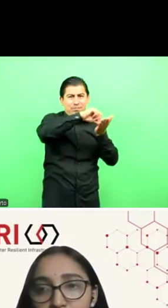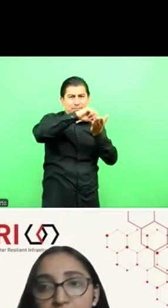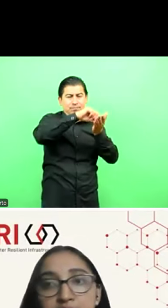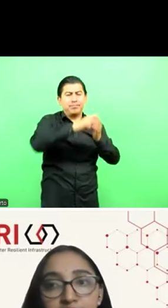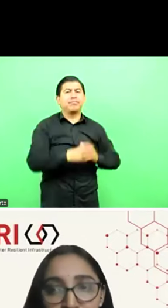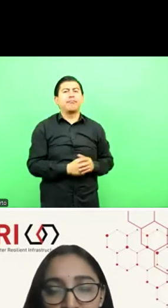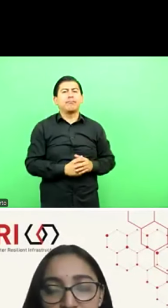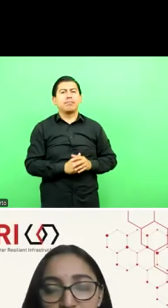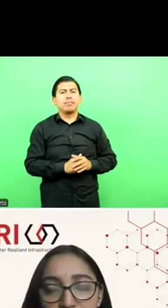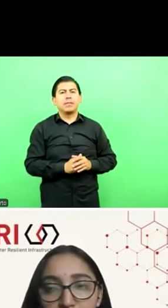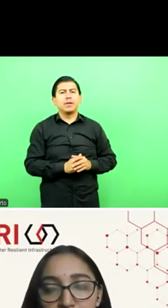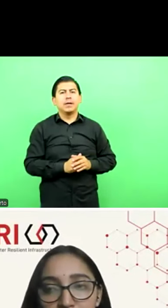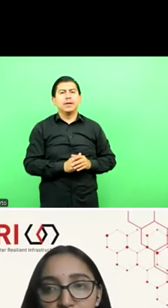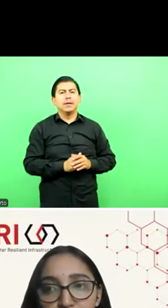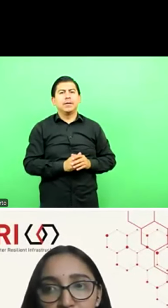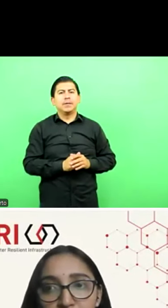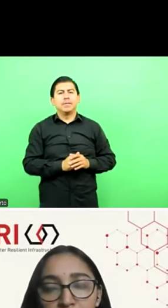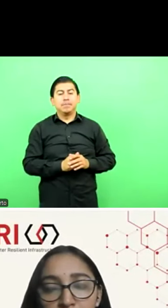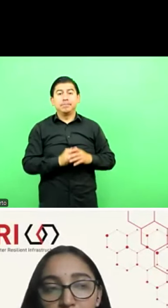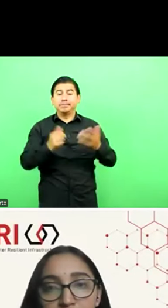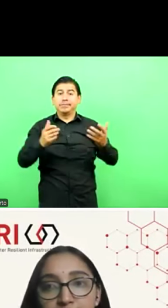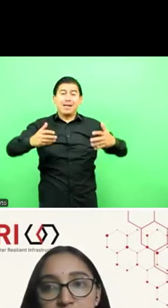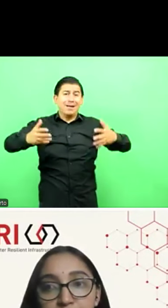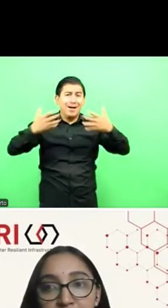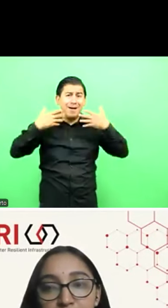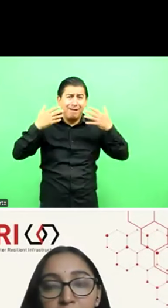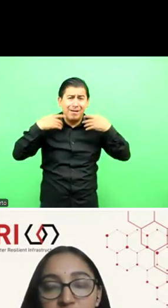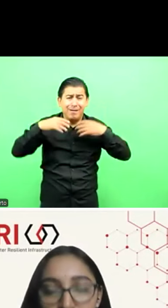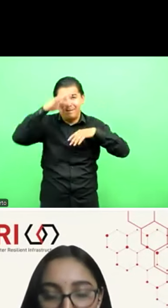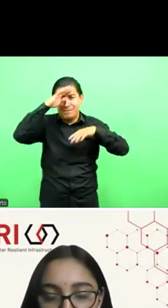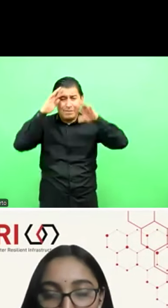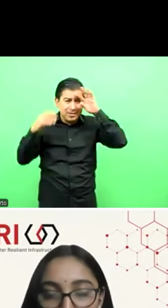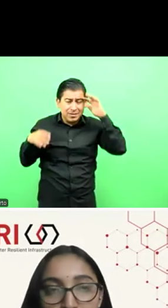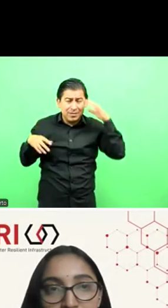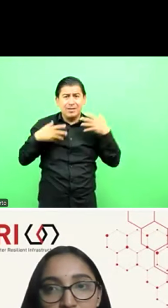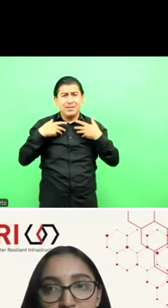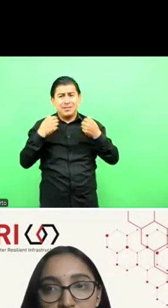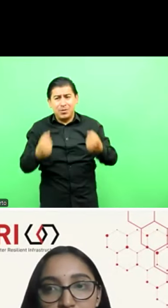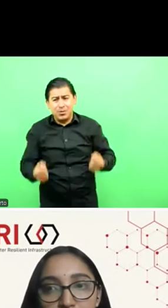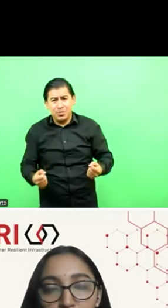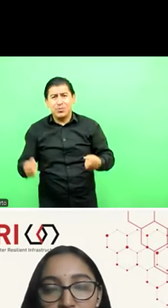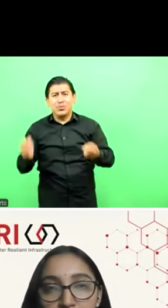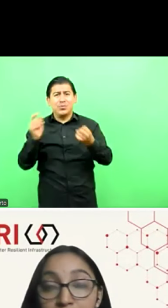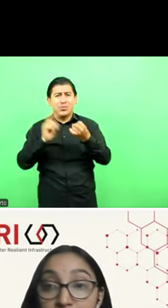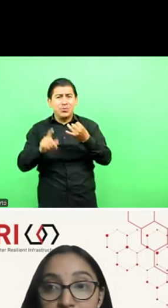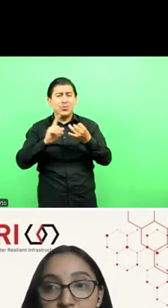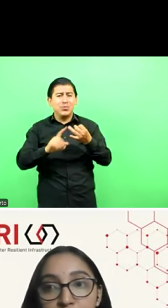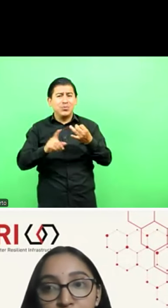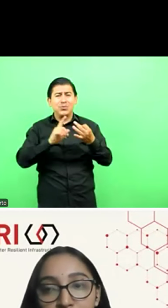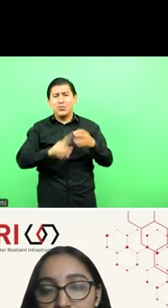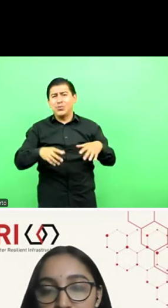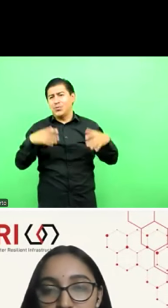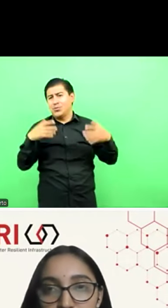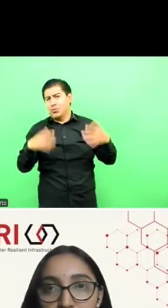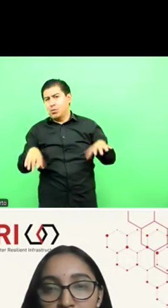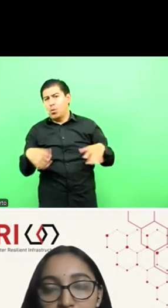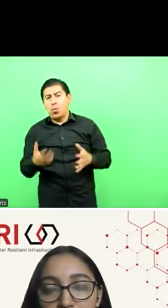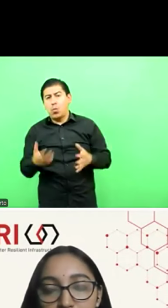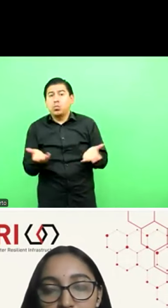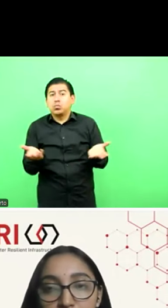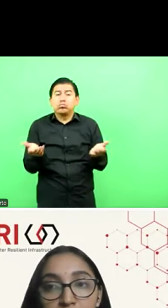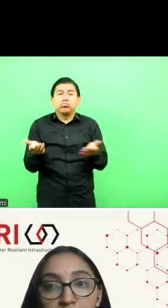health interface is something we should really speak much about now. It's also the global heat season, where last year